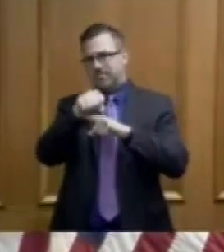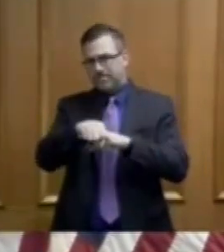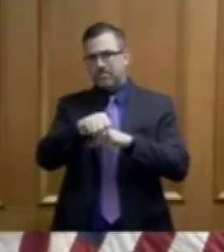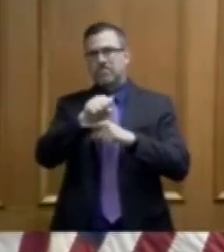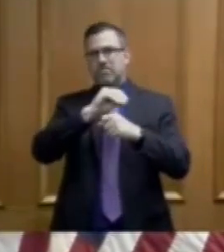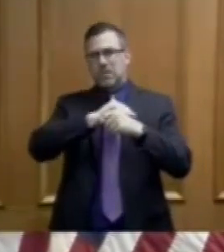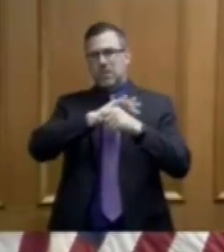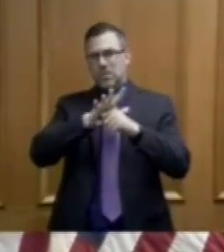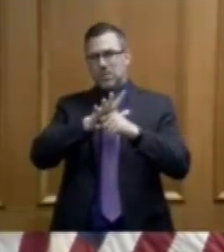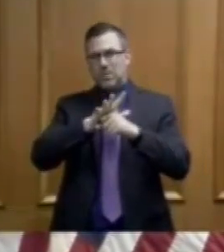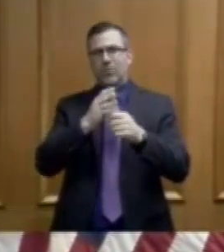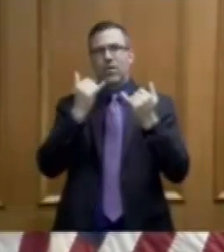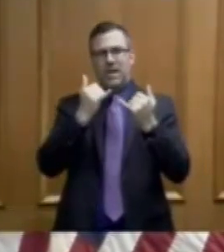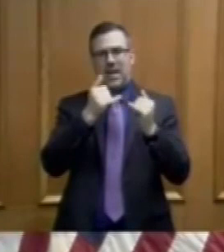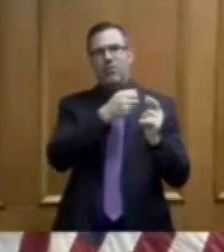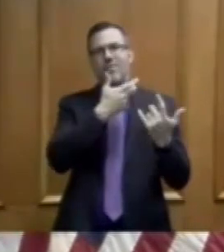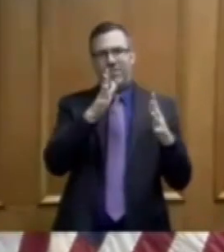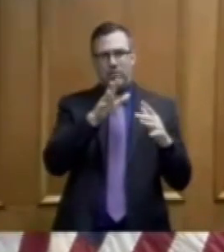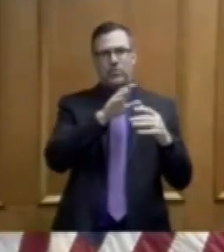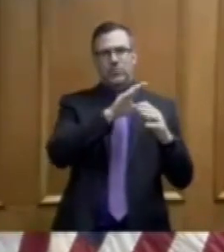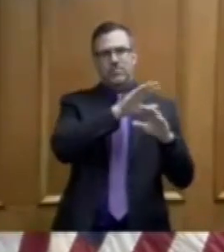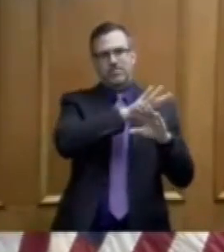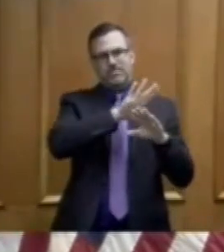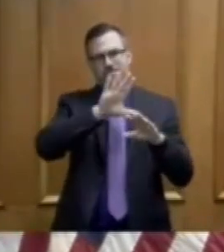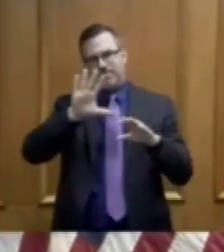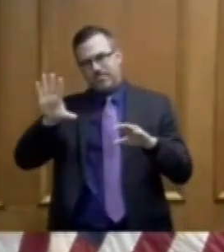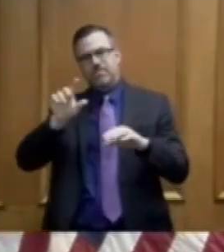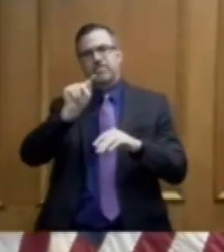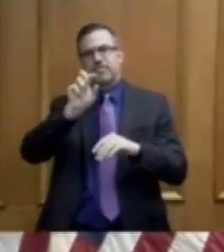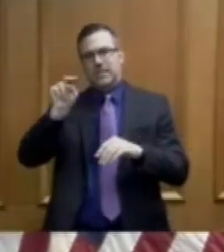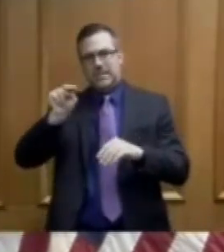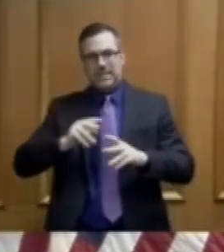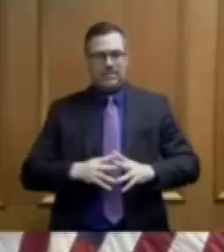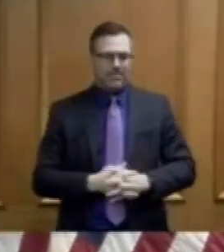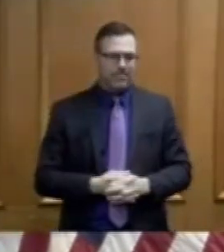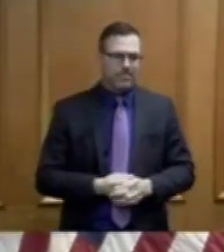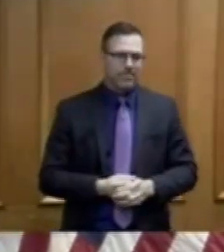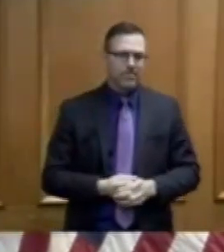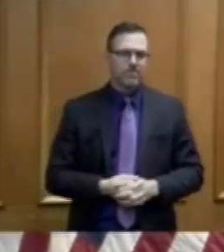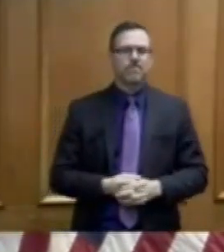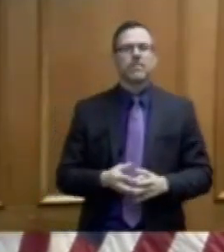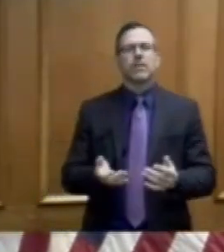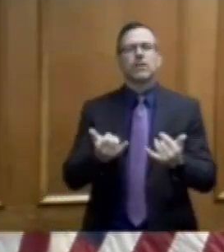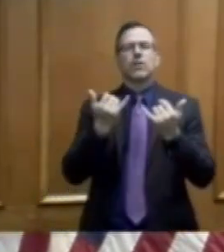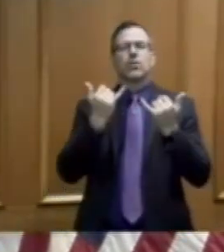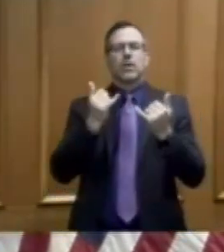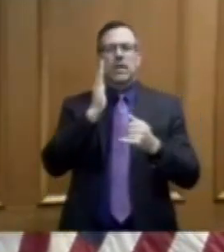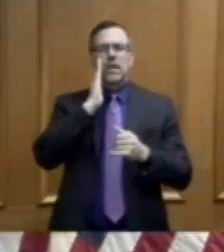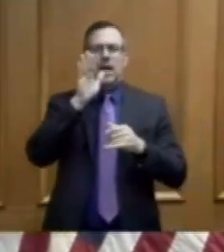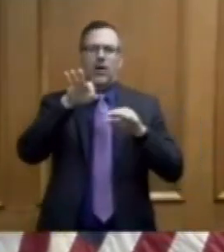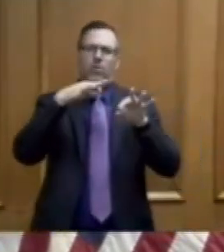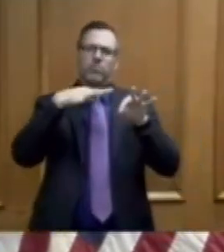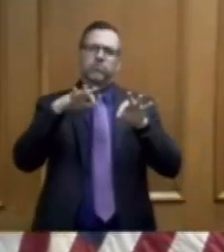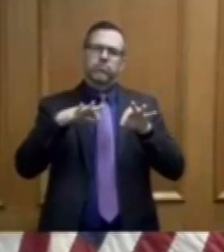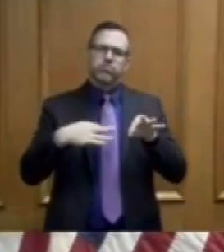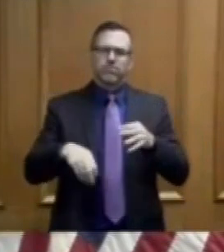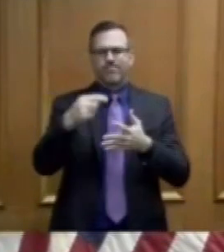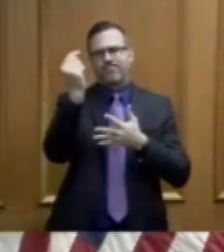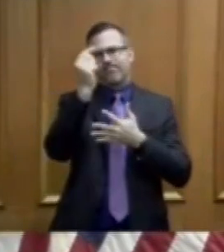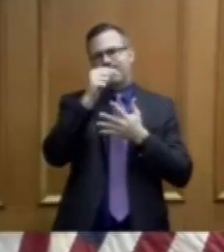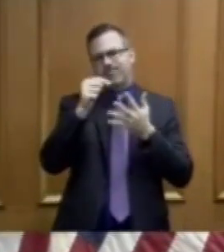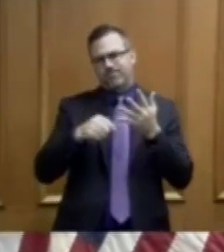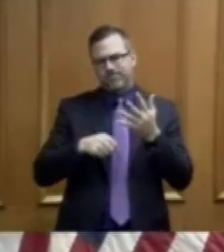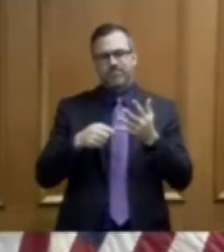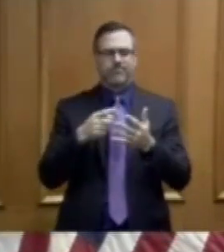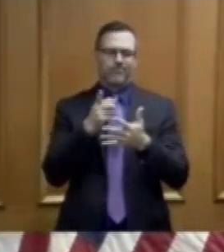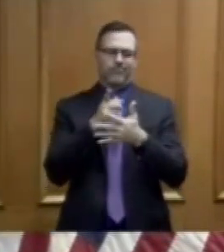way across Tennessee. Today, I want to address a number of things. I want to talk specifically about